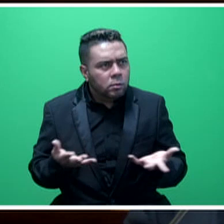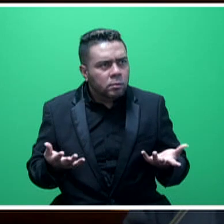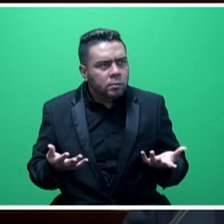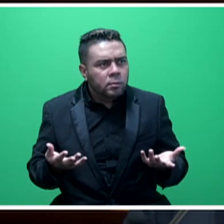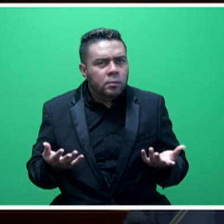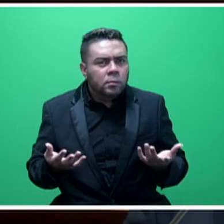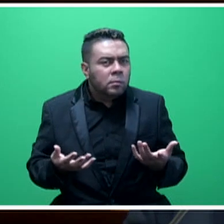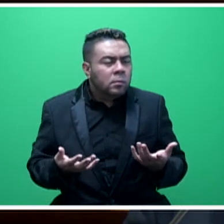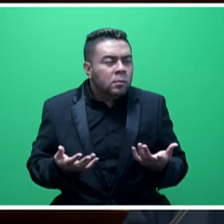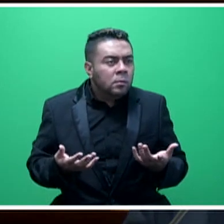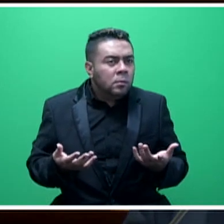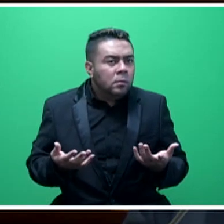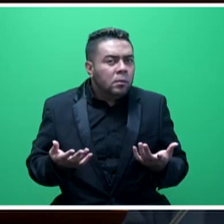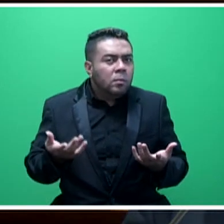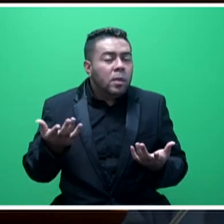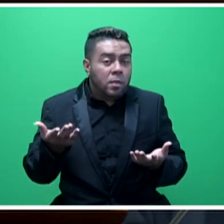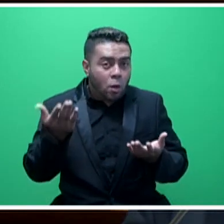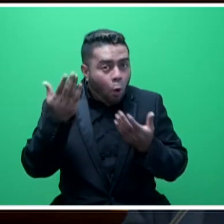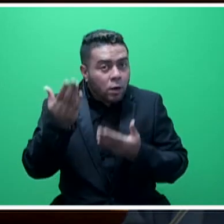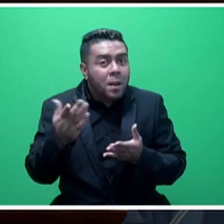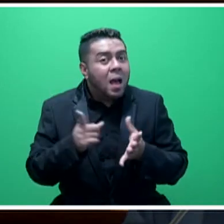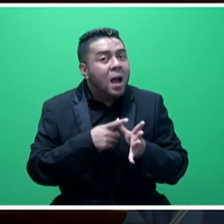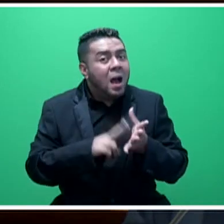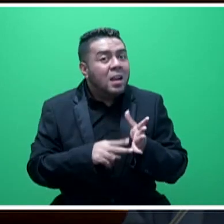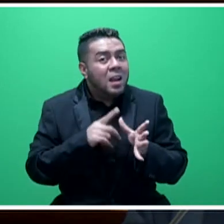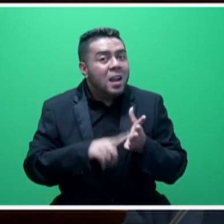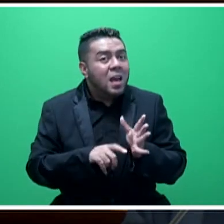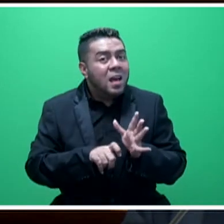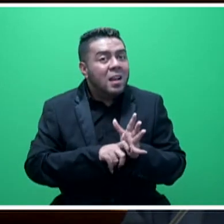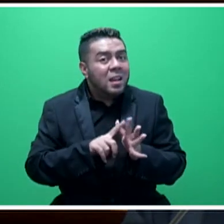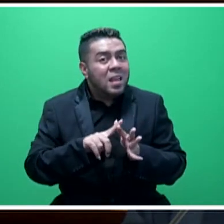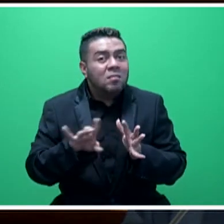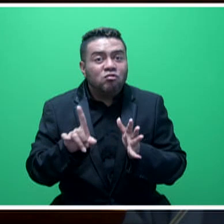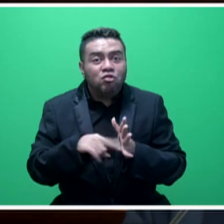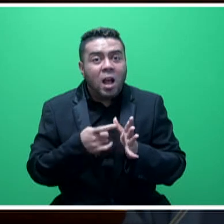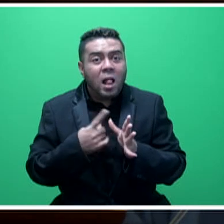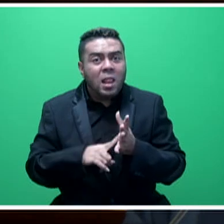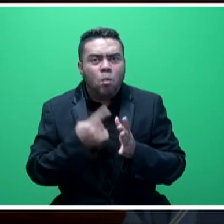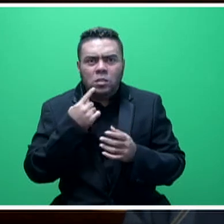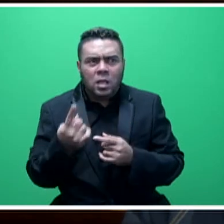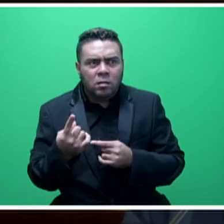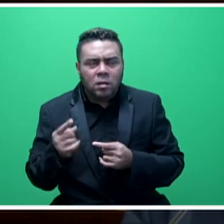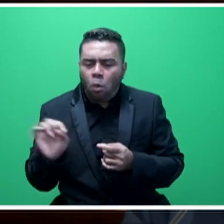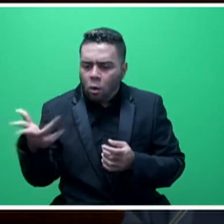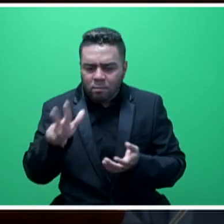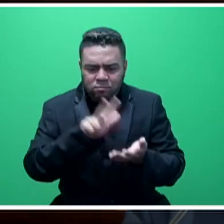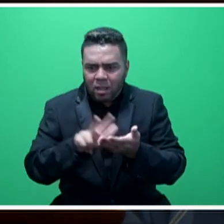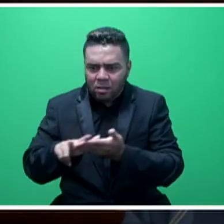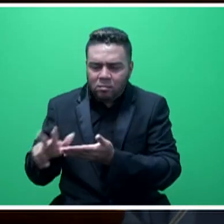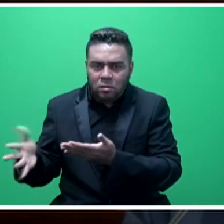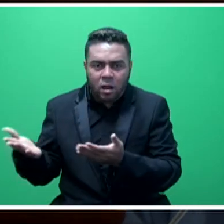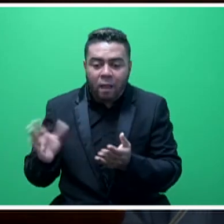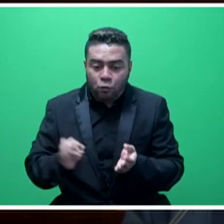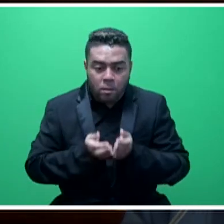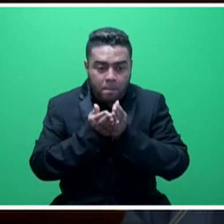matter that was raised by Mr. Honourable Andre Charlie this morning, Honourable Member was referring to onshore confirmation that is signed at every port